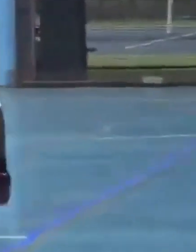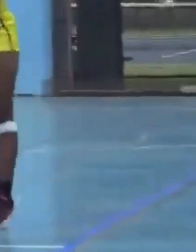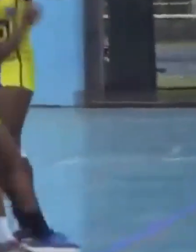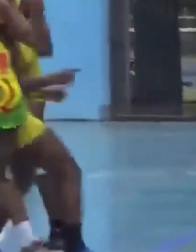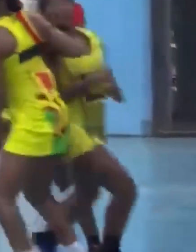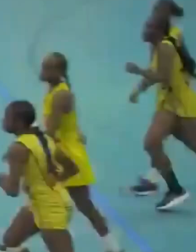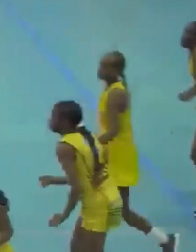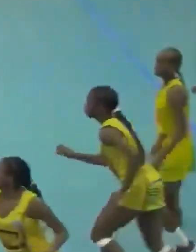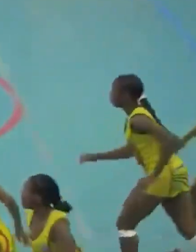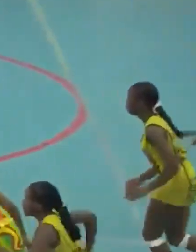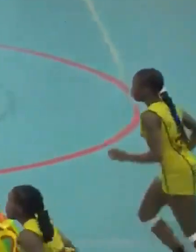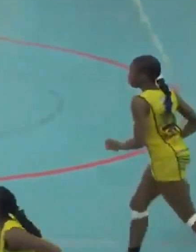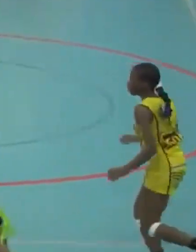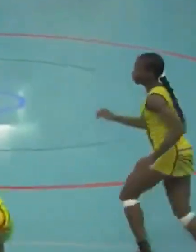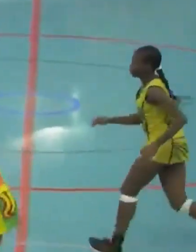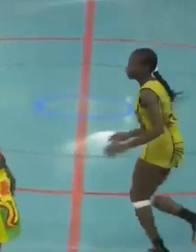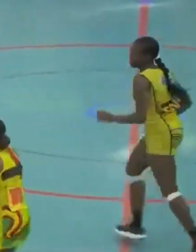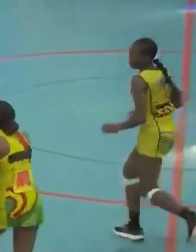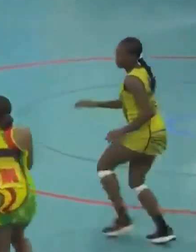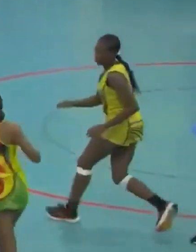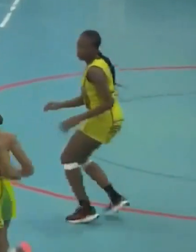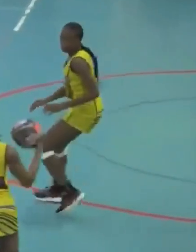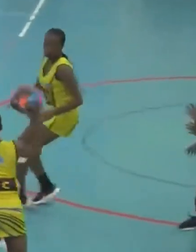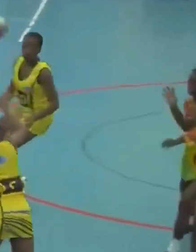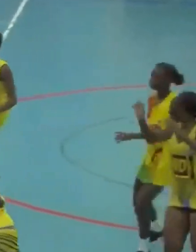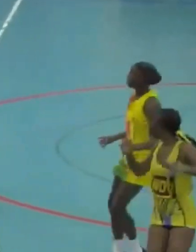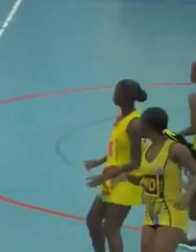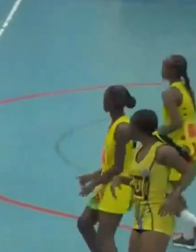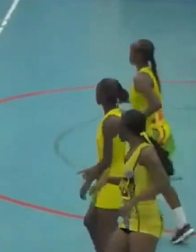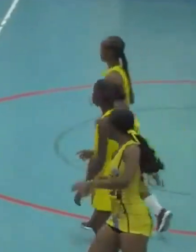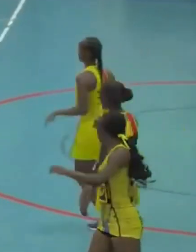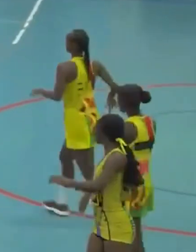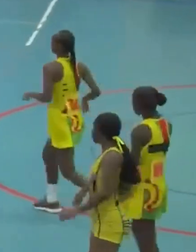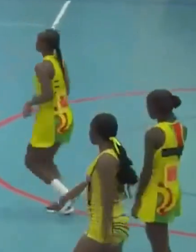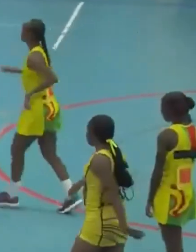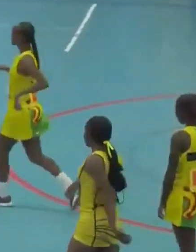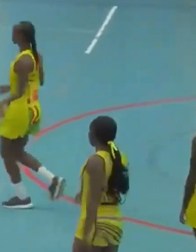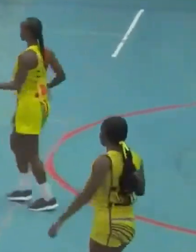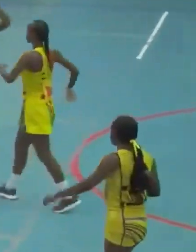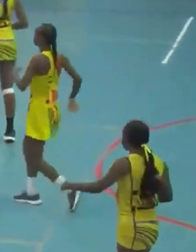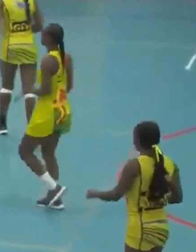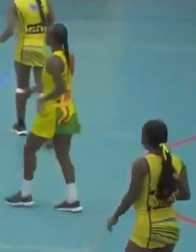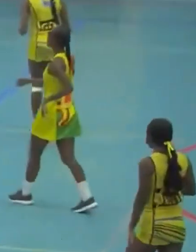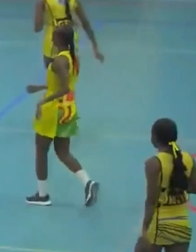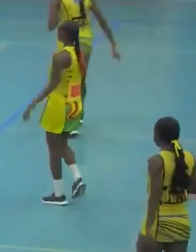It's an interception by Barbados goal defense. Center to Barbados.